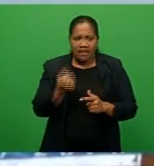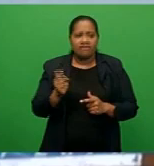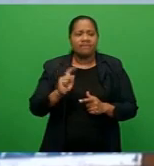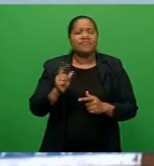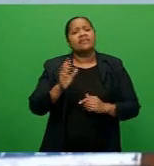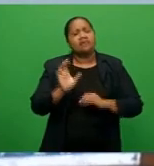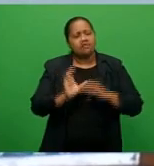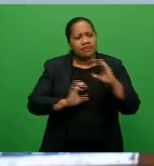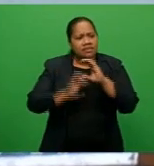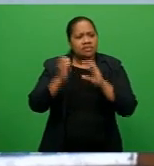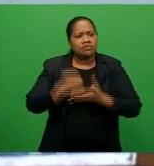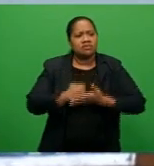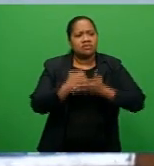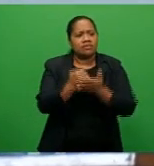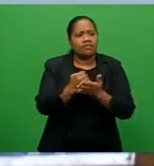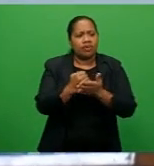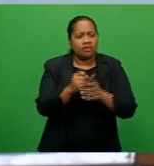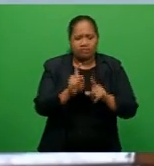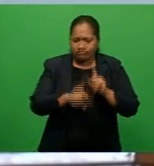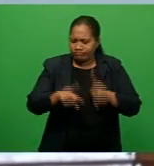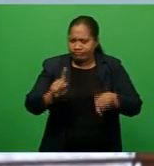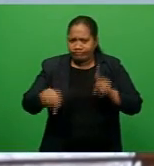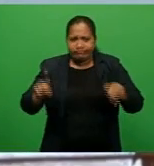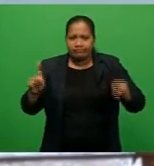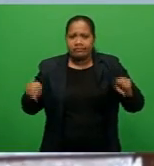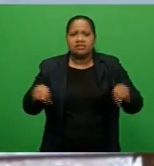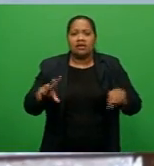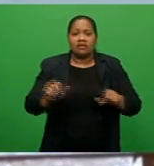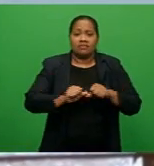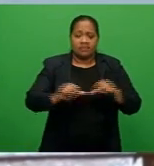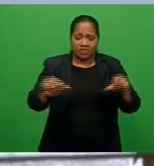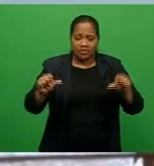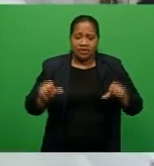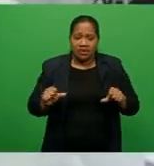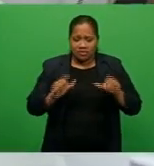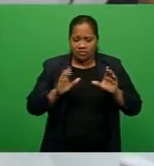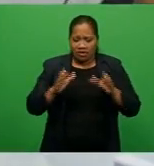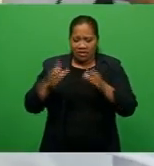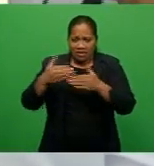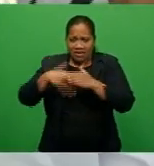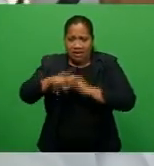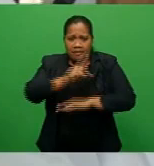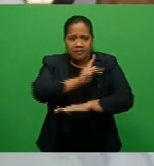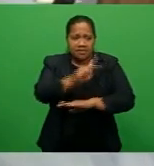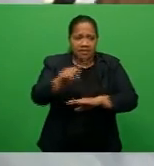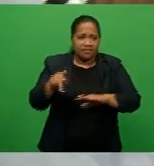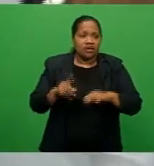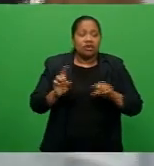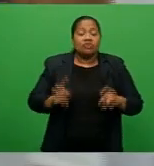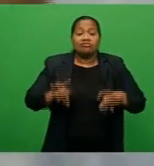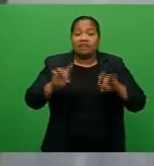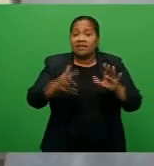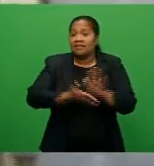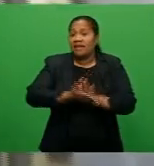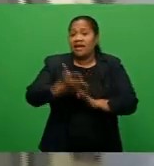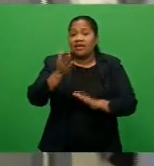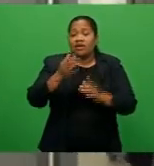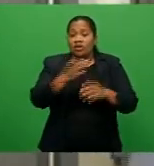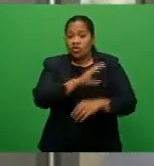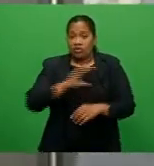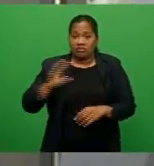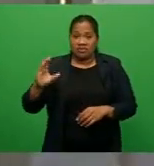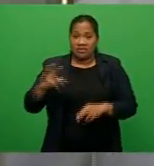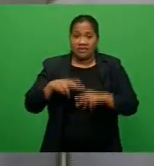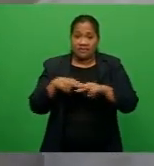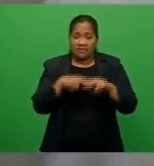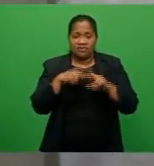to support the wide range and diversity of the agricultural sector in the Pacific. Australian High Commissioner to Fiji, John